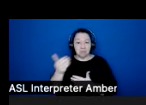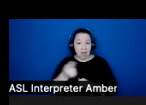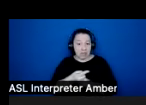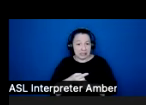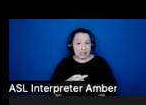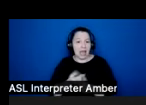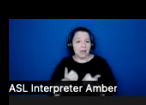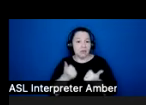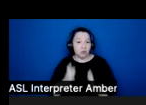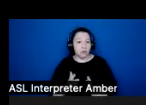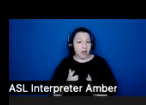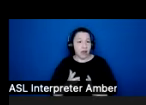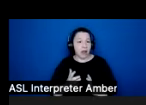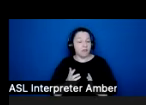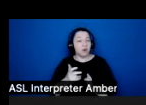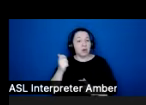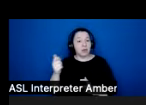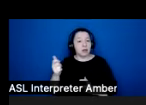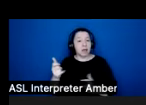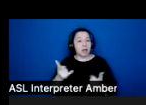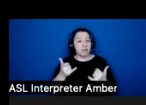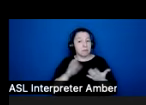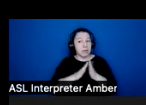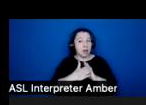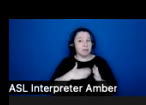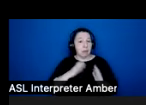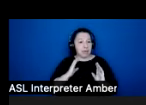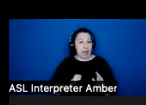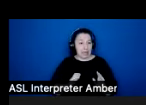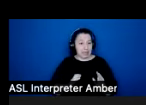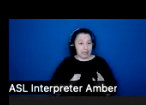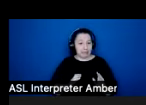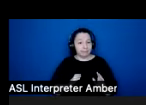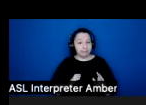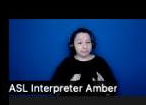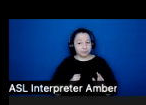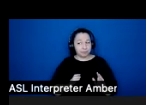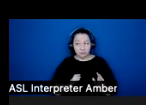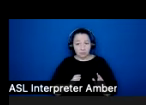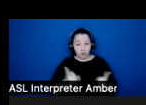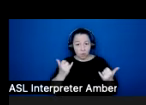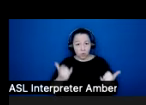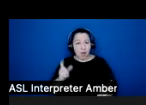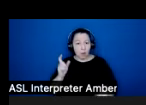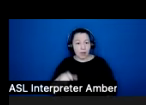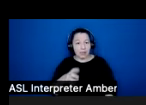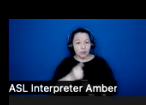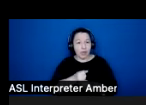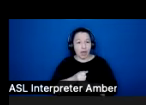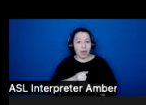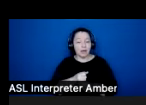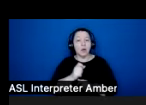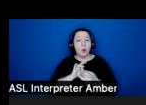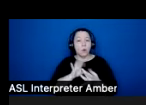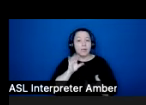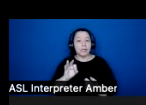the survivor is now my client, now I need a release of information to talk to that